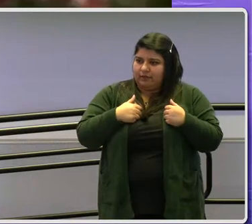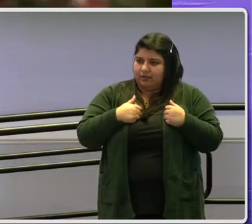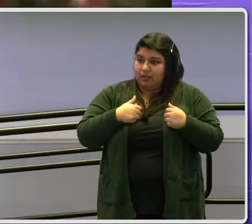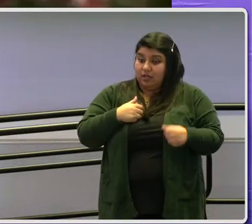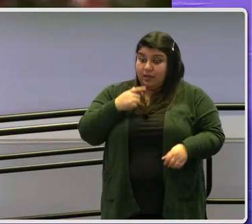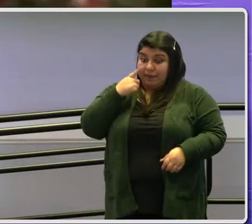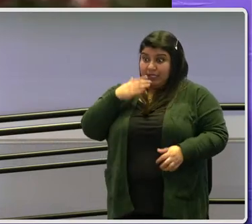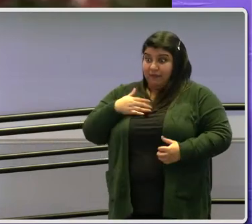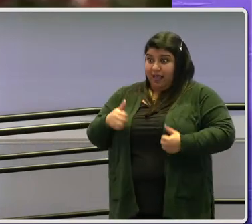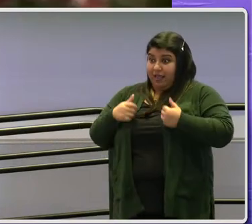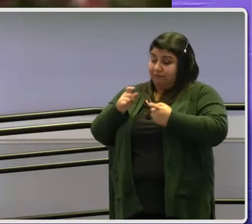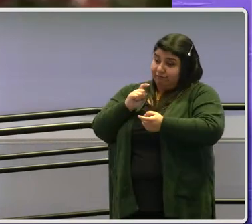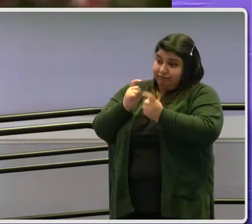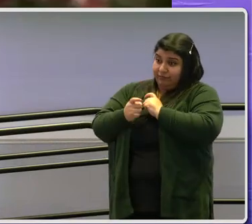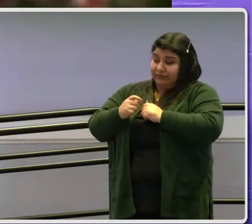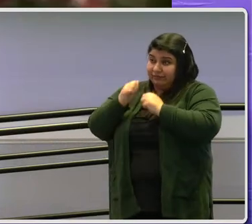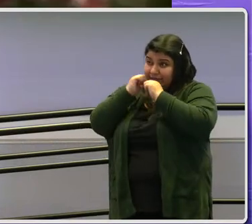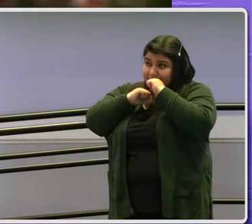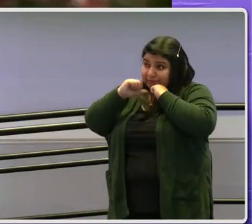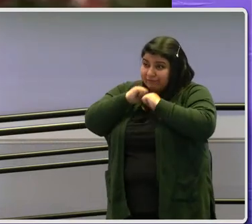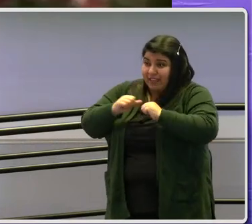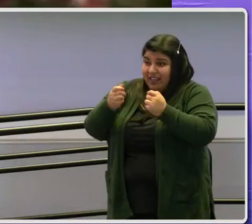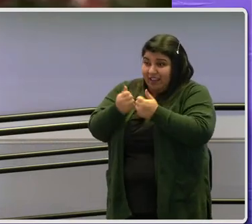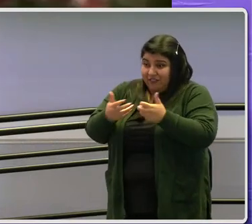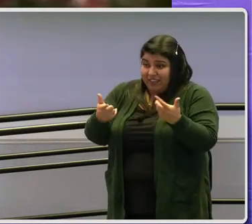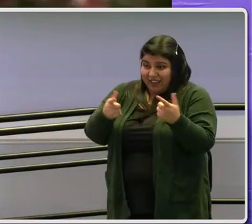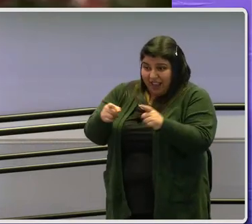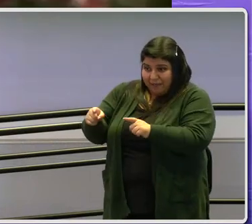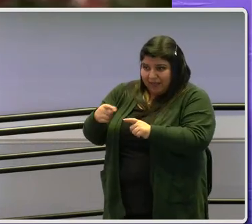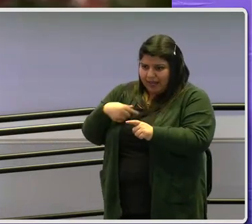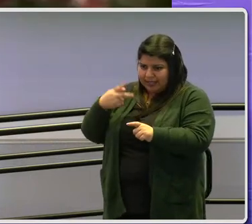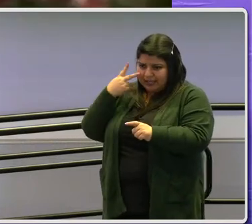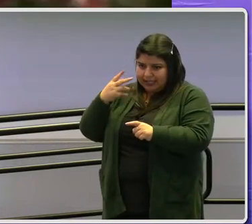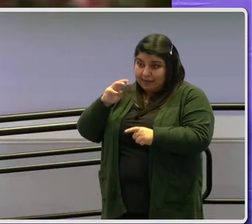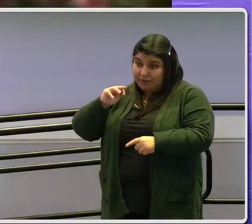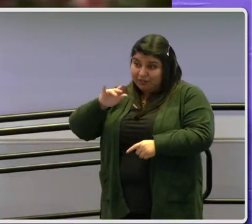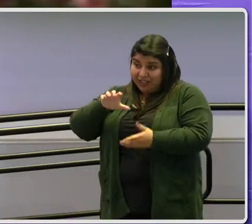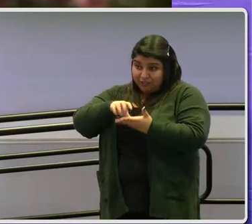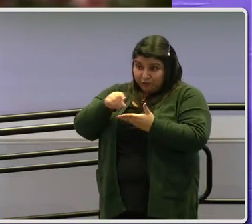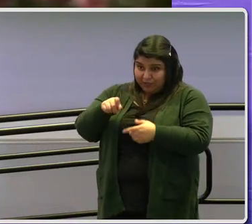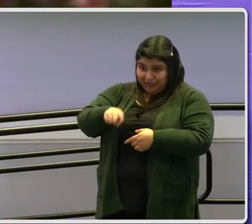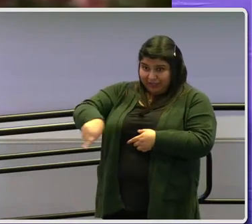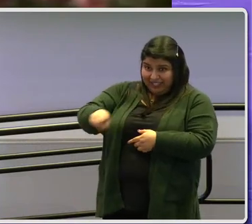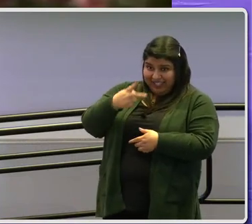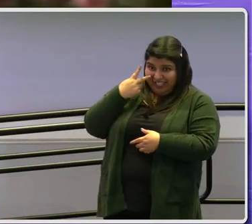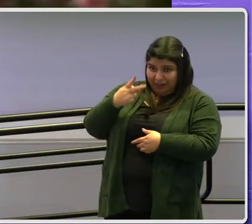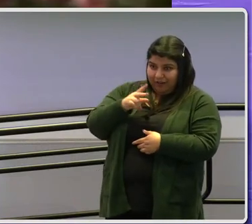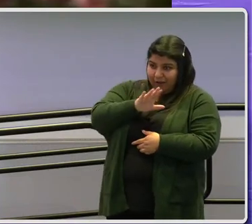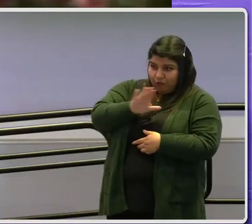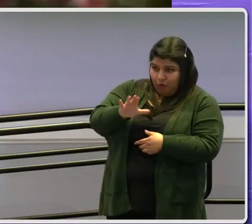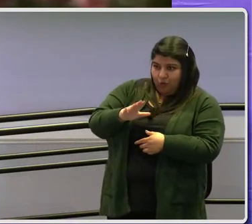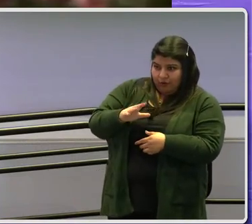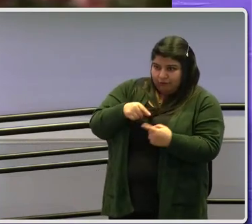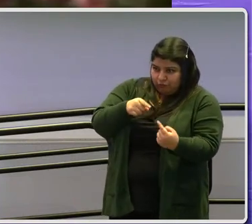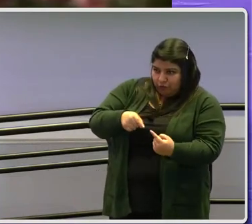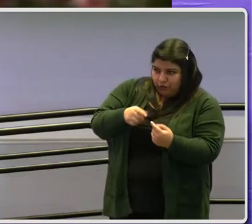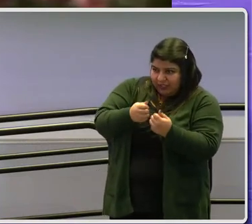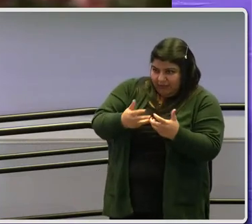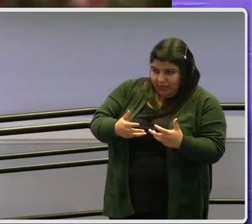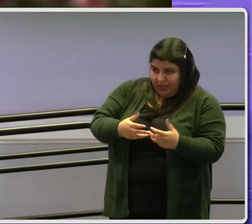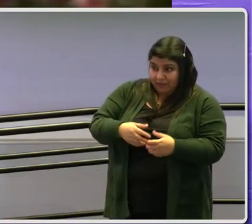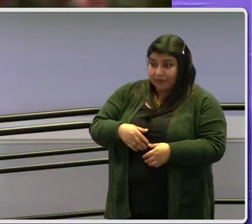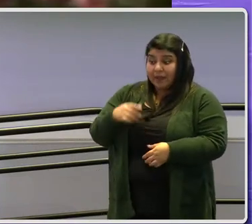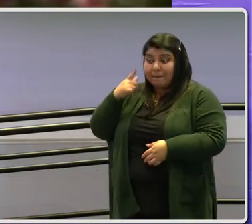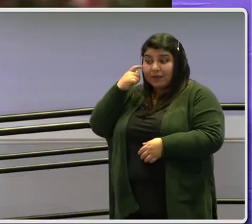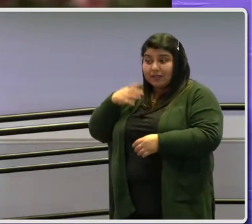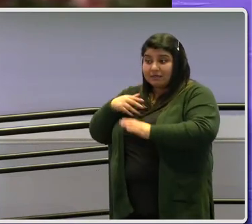that I can better understand the challenges faced by many students at Mt. SAC. And finally, it is because of my background that